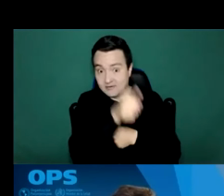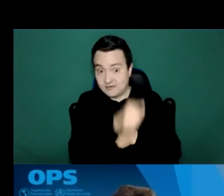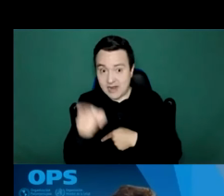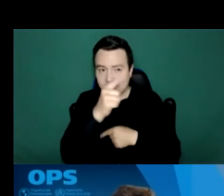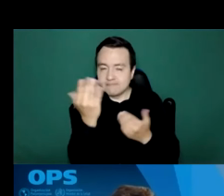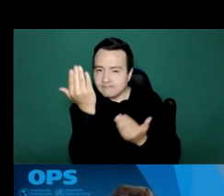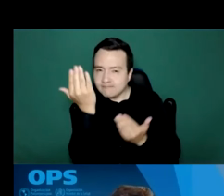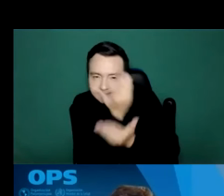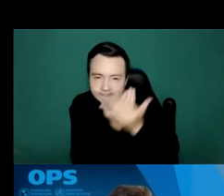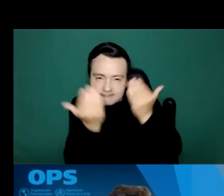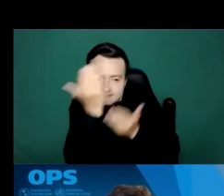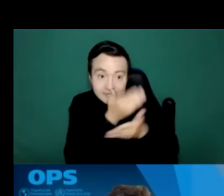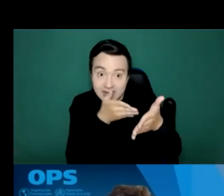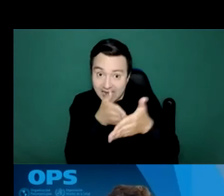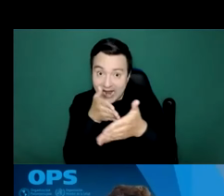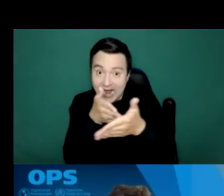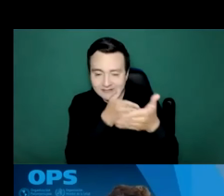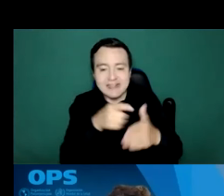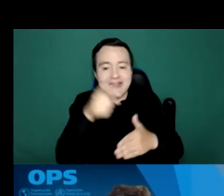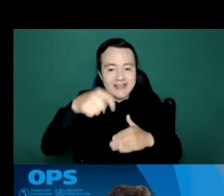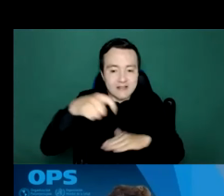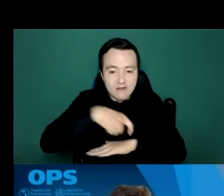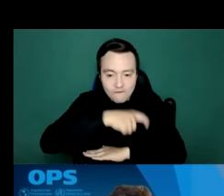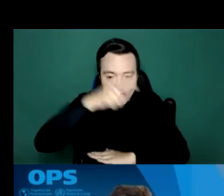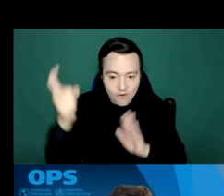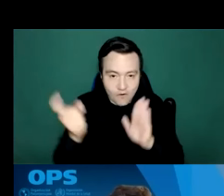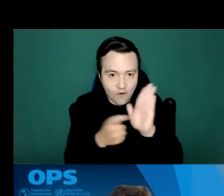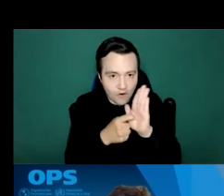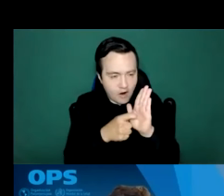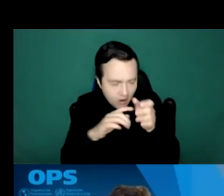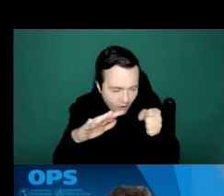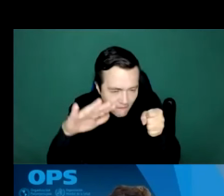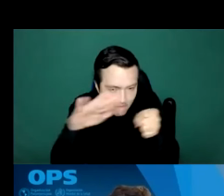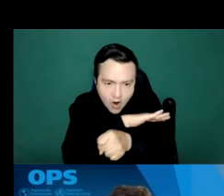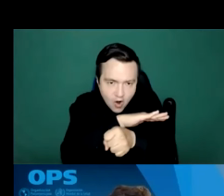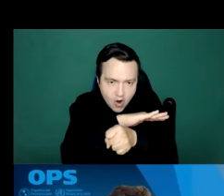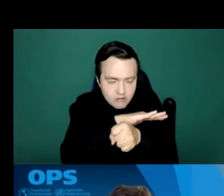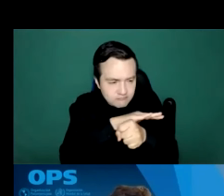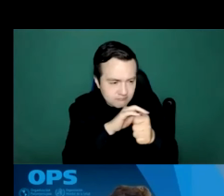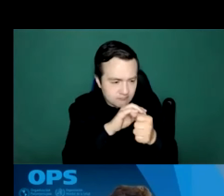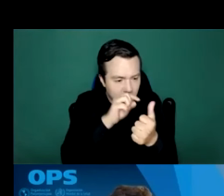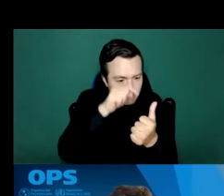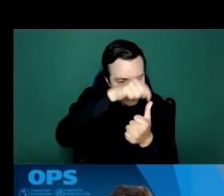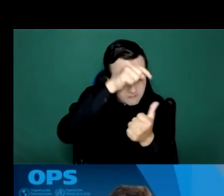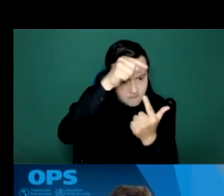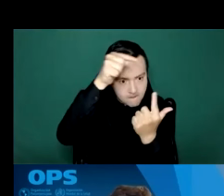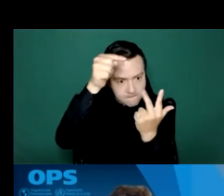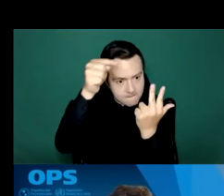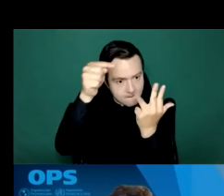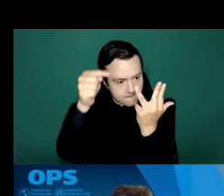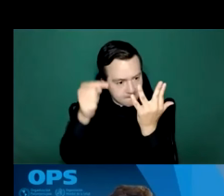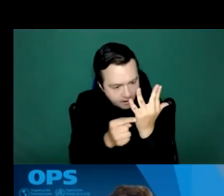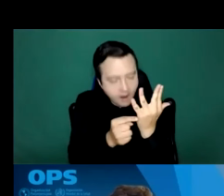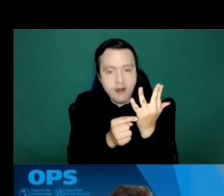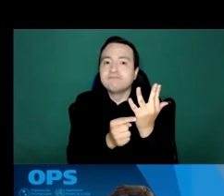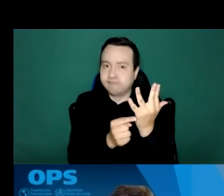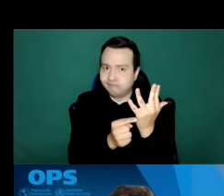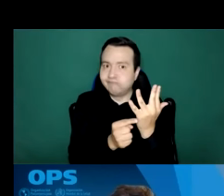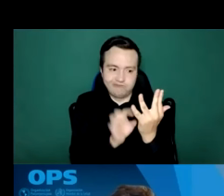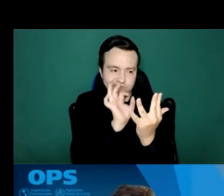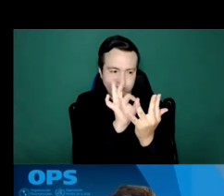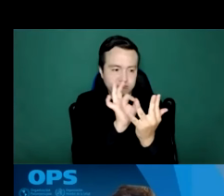these access barriers should be a holistic process. It should include the use of different